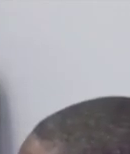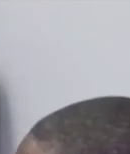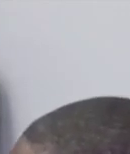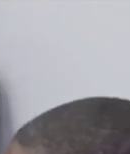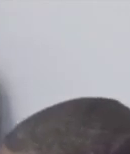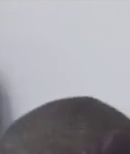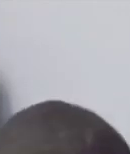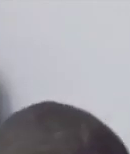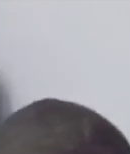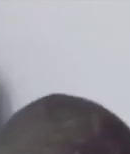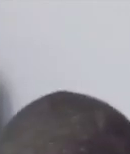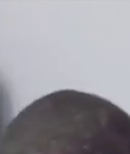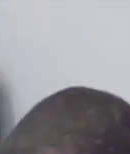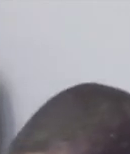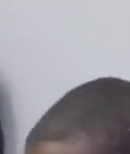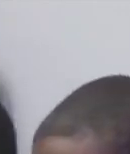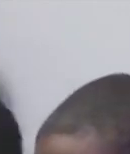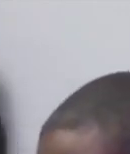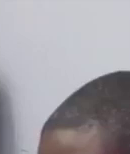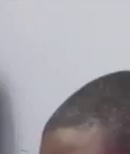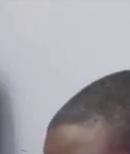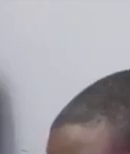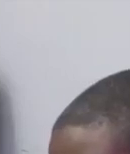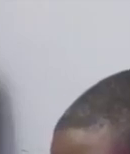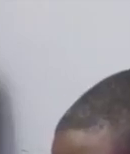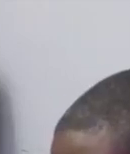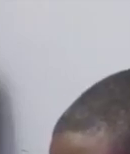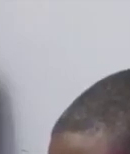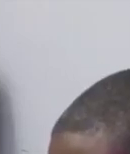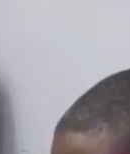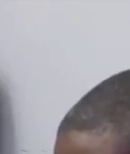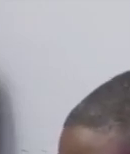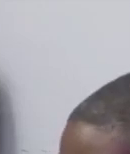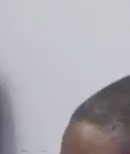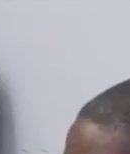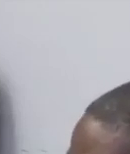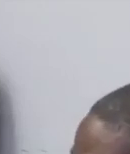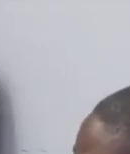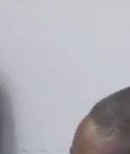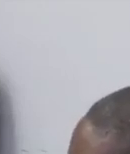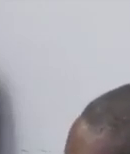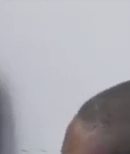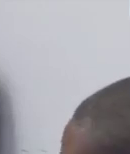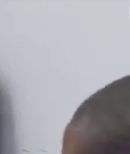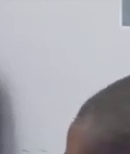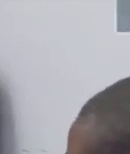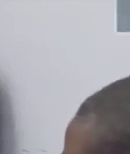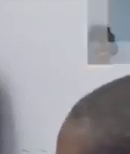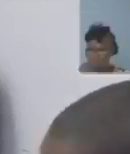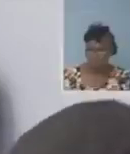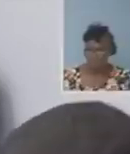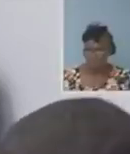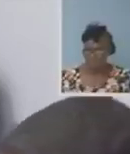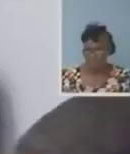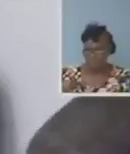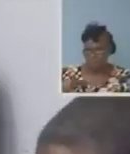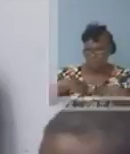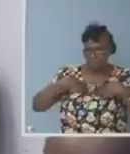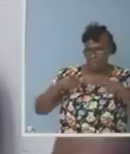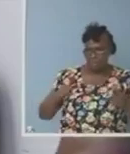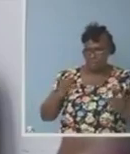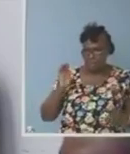at a period of public pandemic. Do you foresee a challenge in dealing with the myriad of issues confronting the health sector and